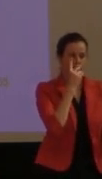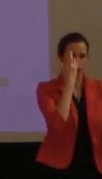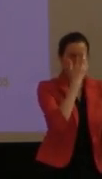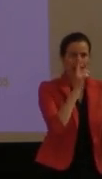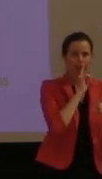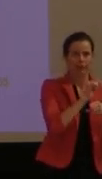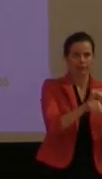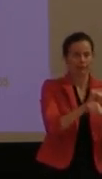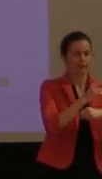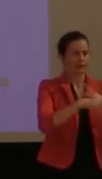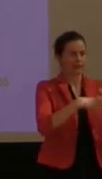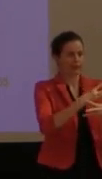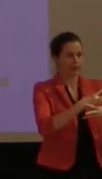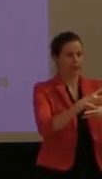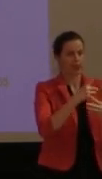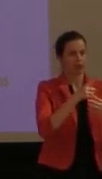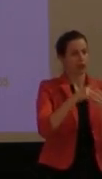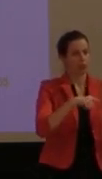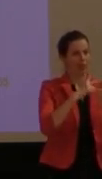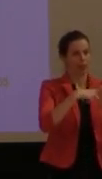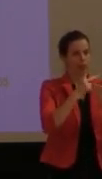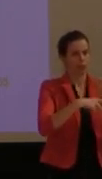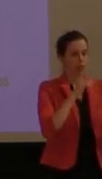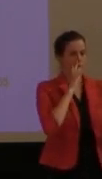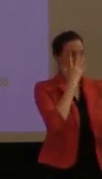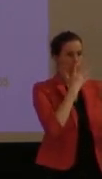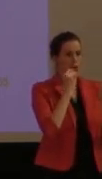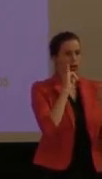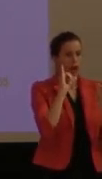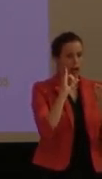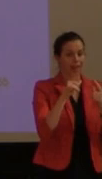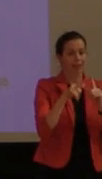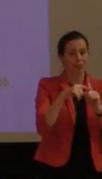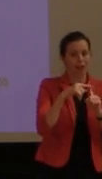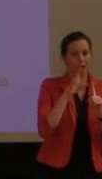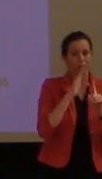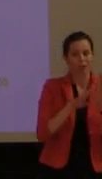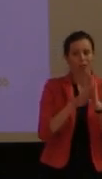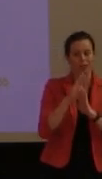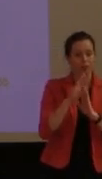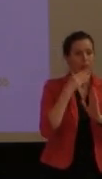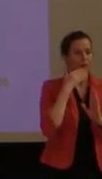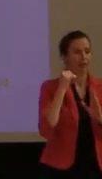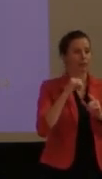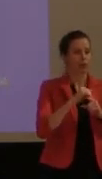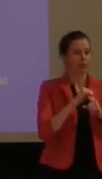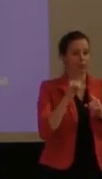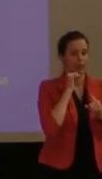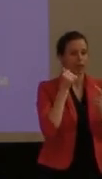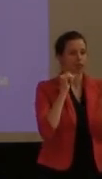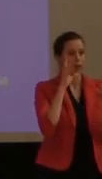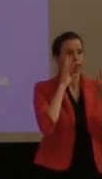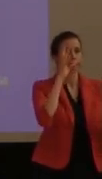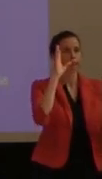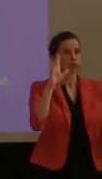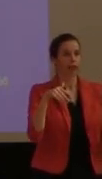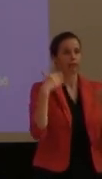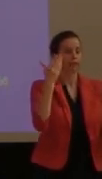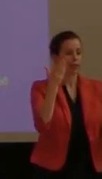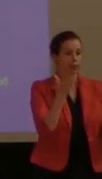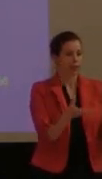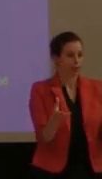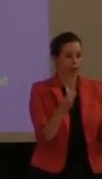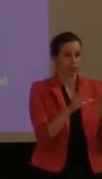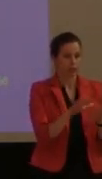program, and that the program should build on best practices from others. It shouldn't try to reinvent things. In addition to